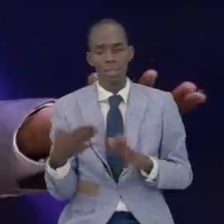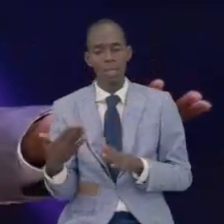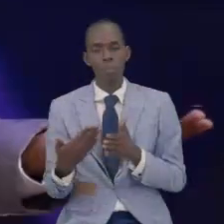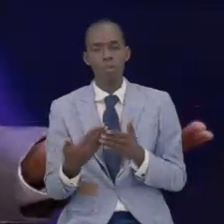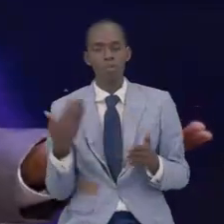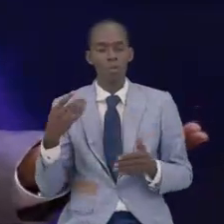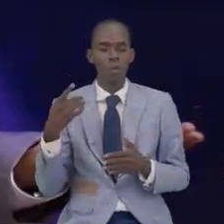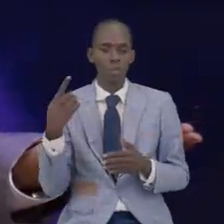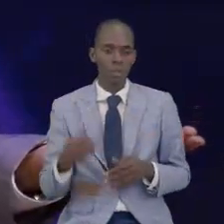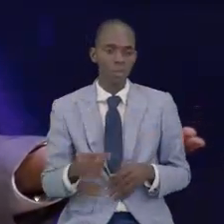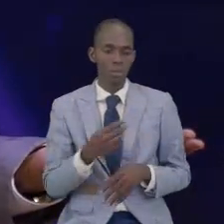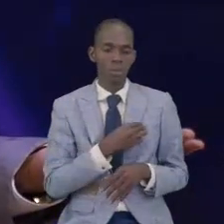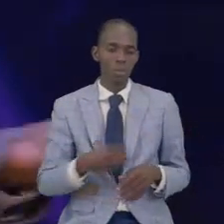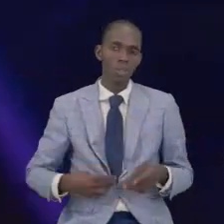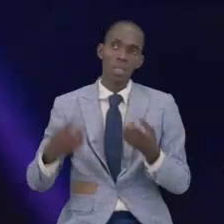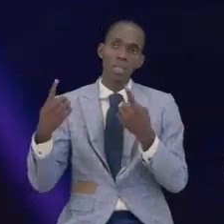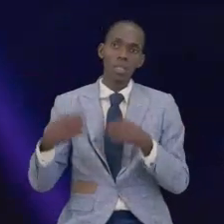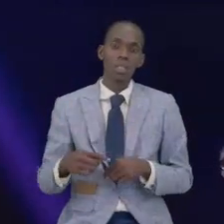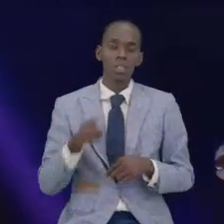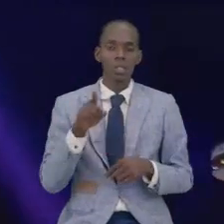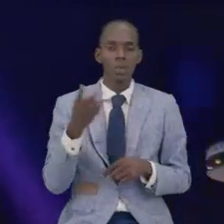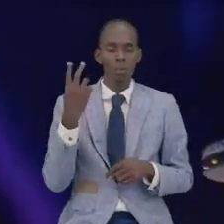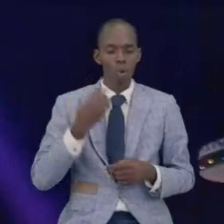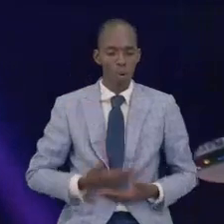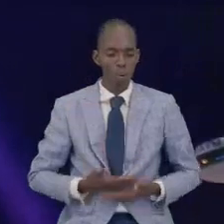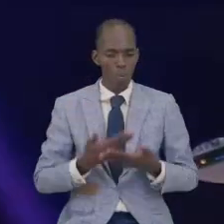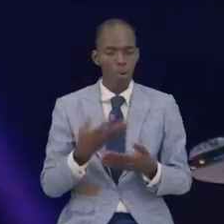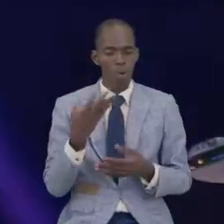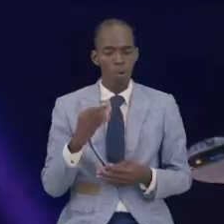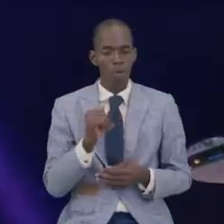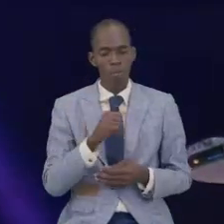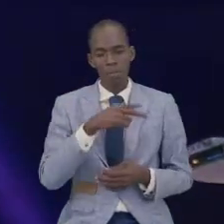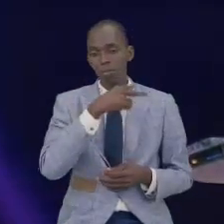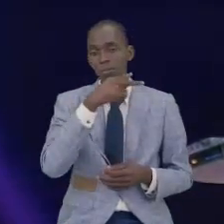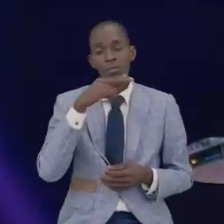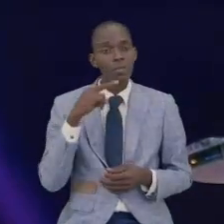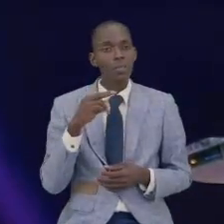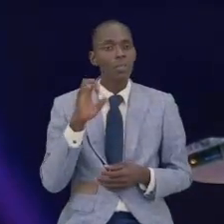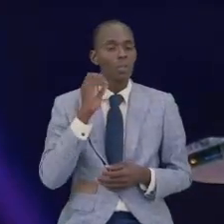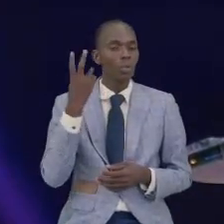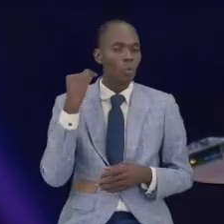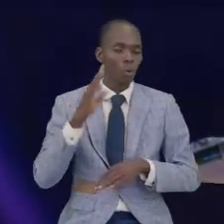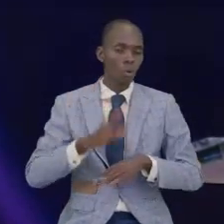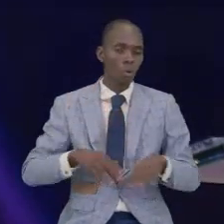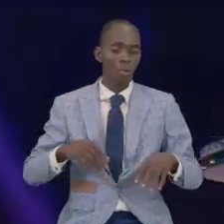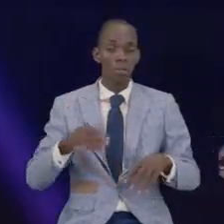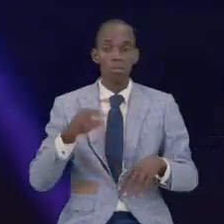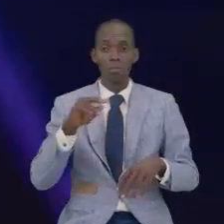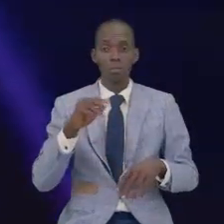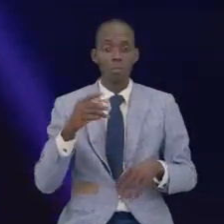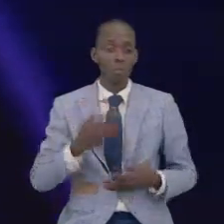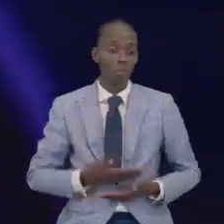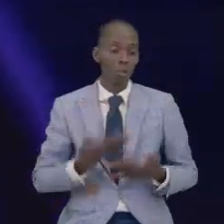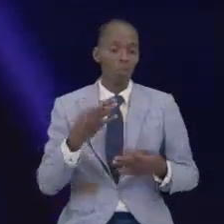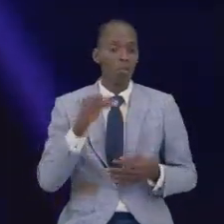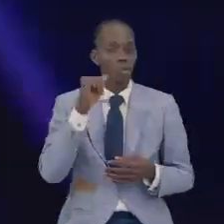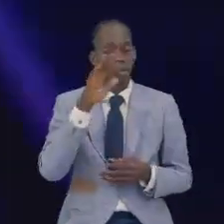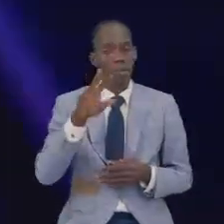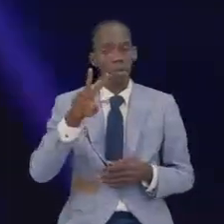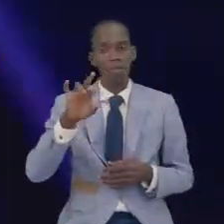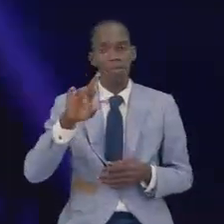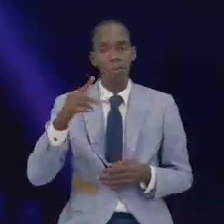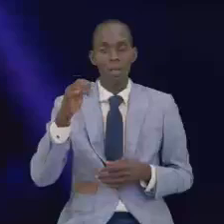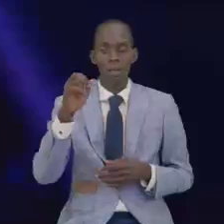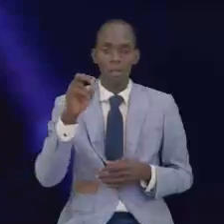born of a virgin. He was Emmanuel, God with us. All these miracles and healings and